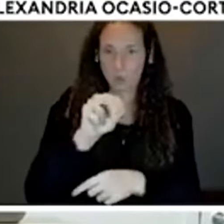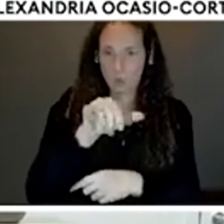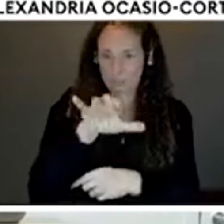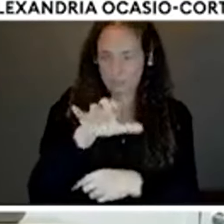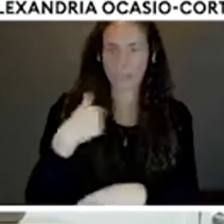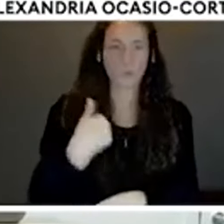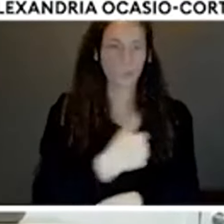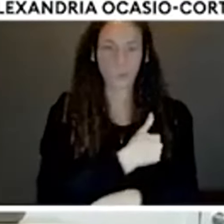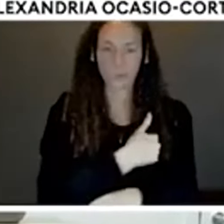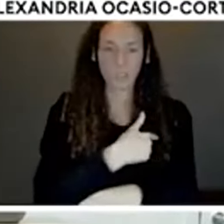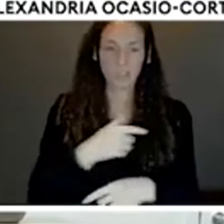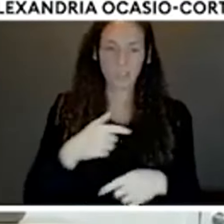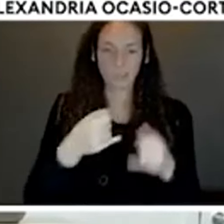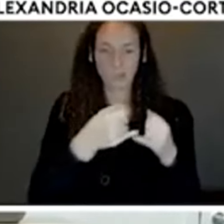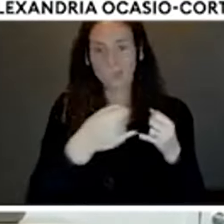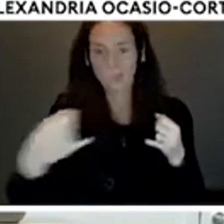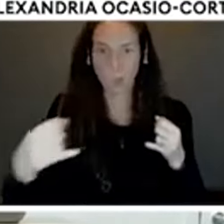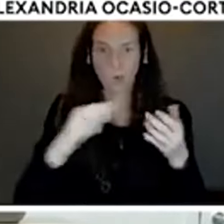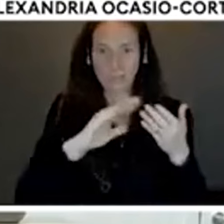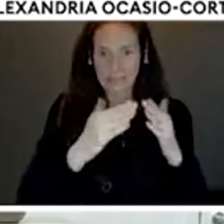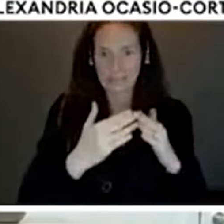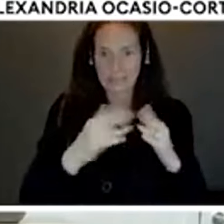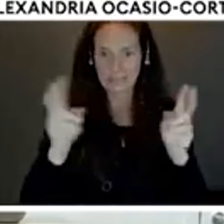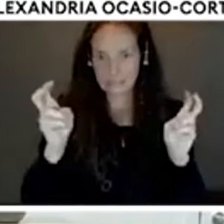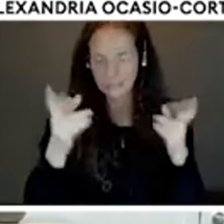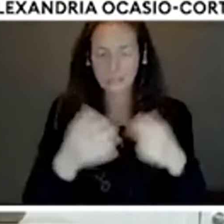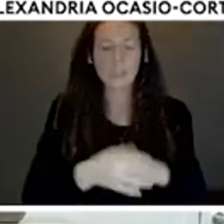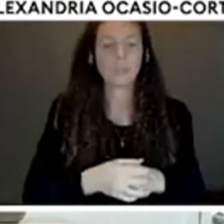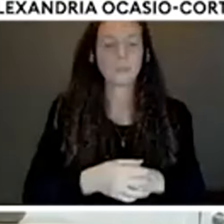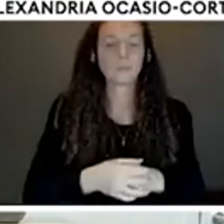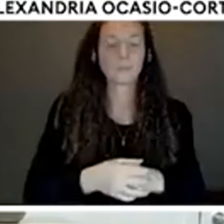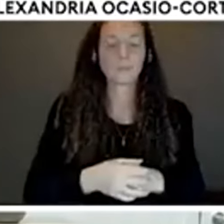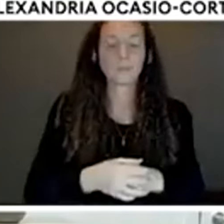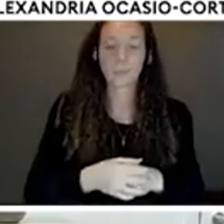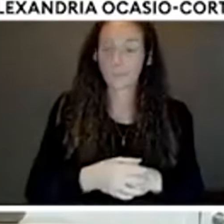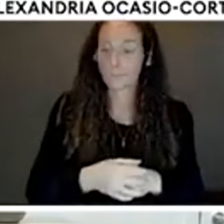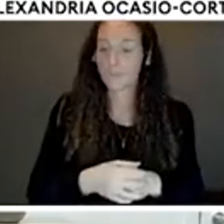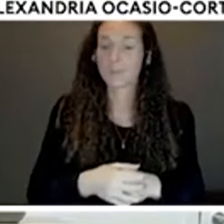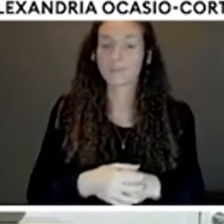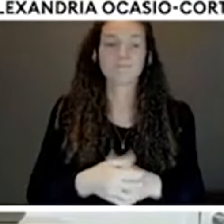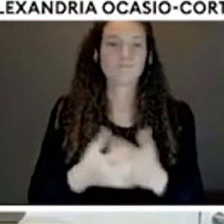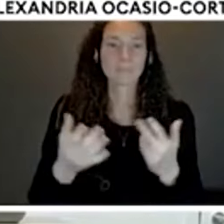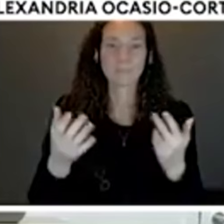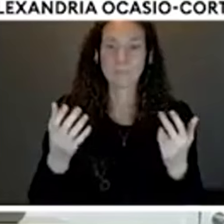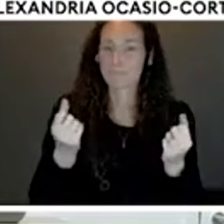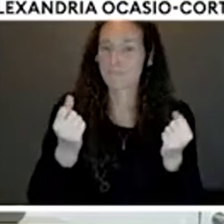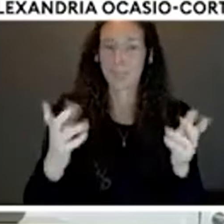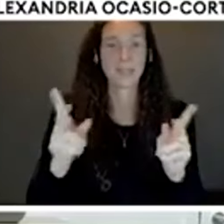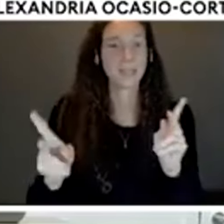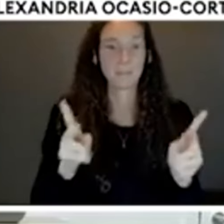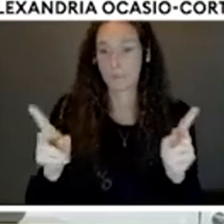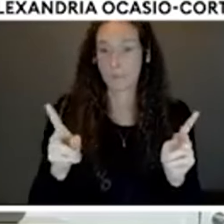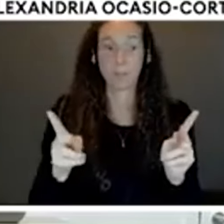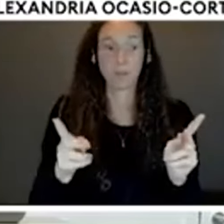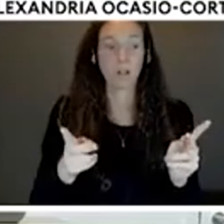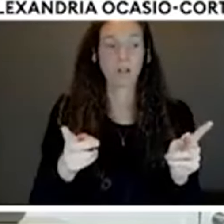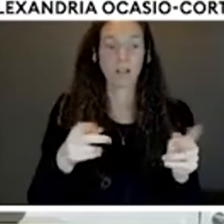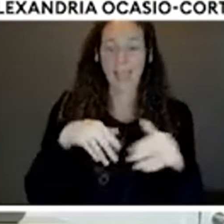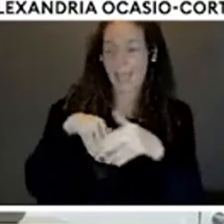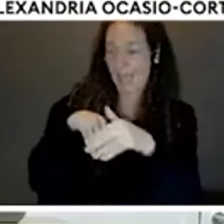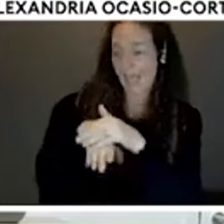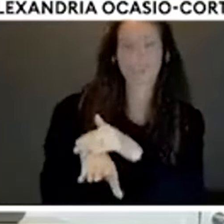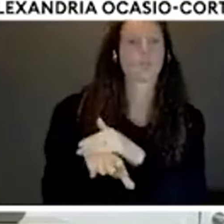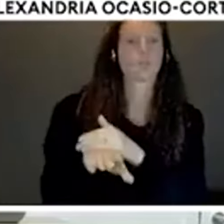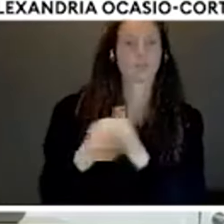visas, plenty of people cross the border, so to speak, at JFK Airport,